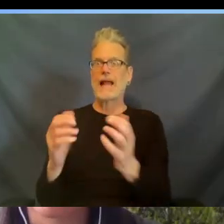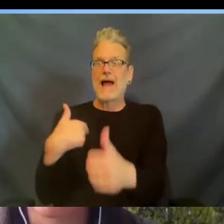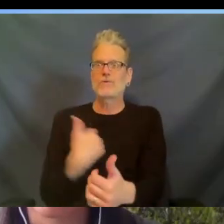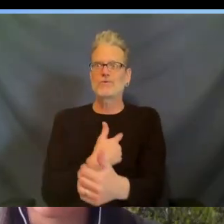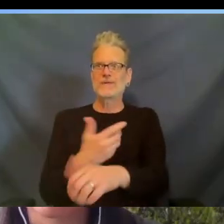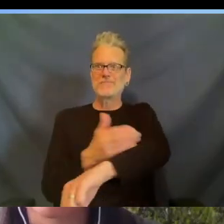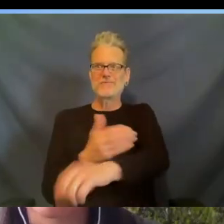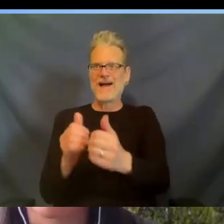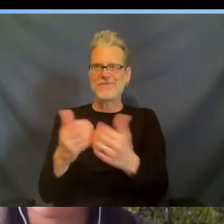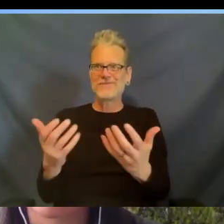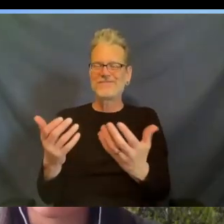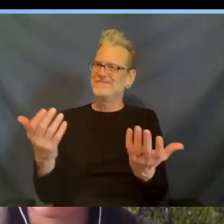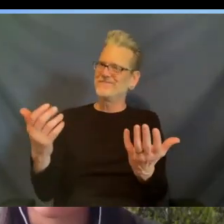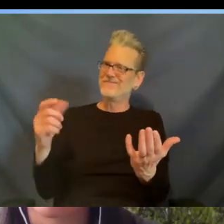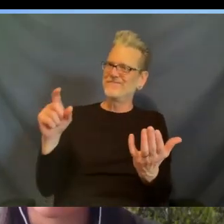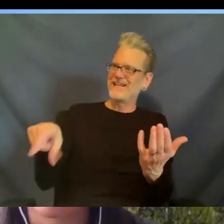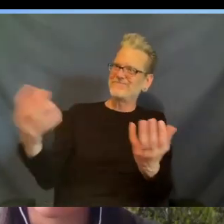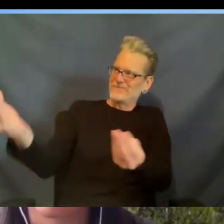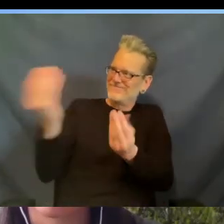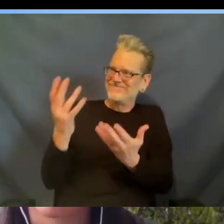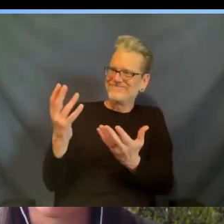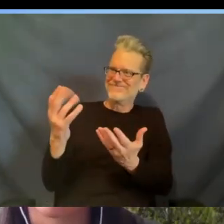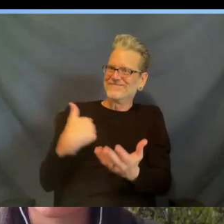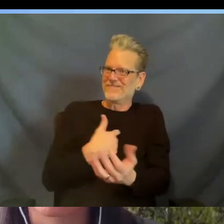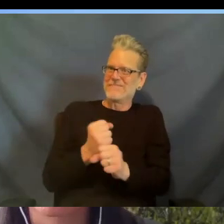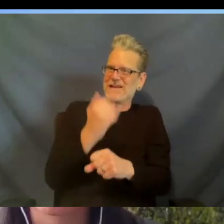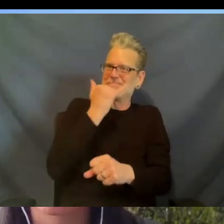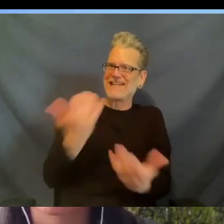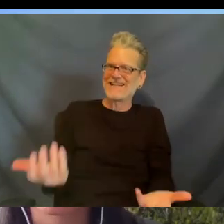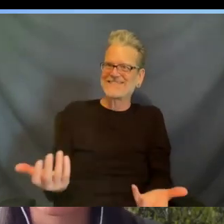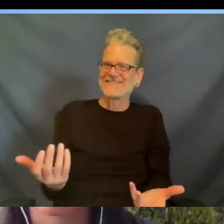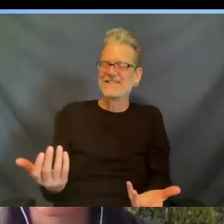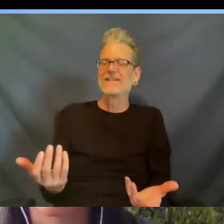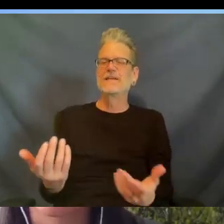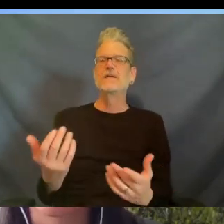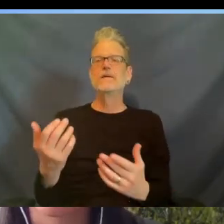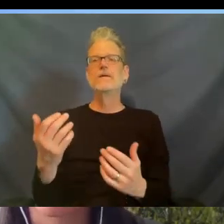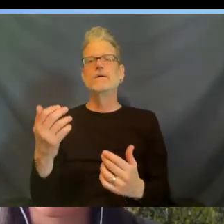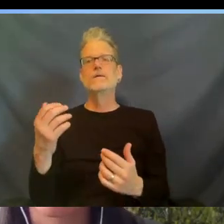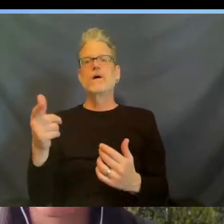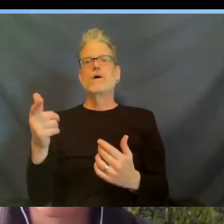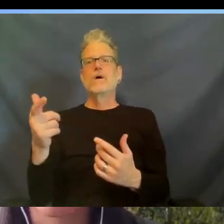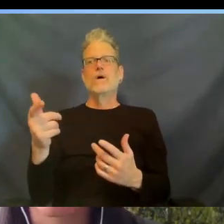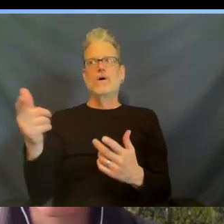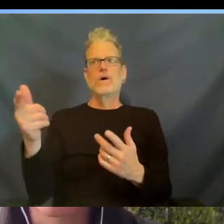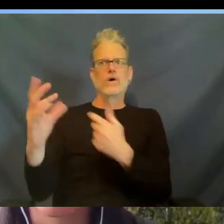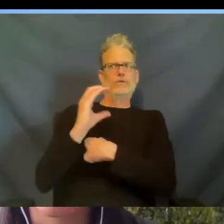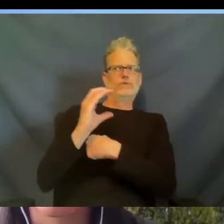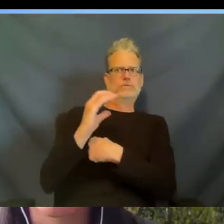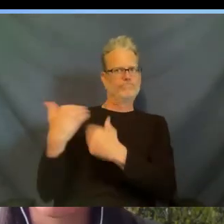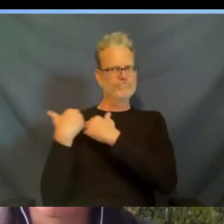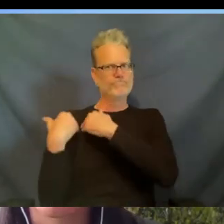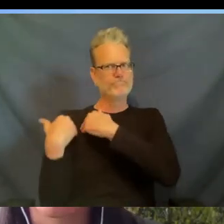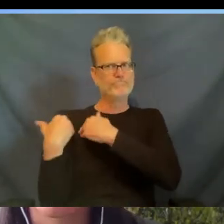know about when we've made mistakes or those things as well. So keep holding us accountable, keep talking to